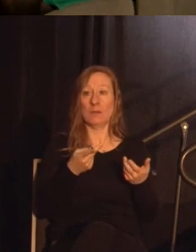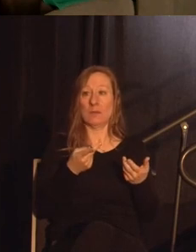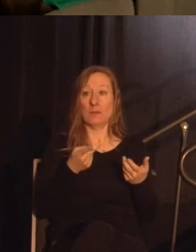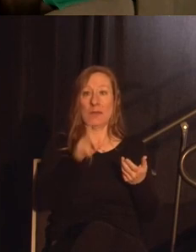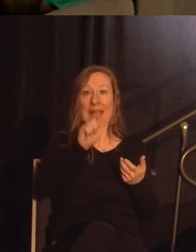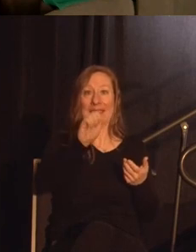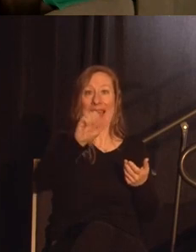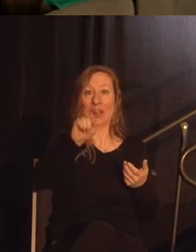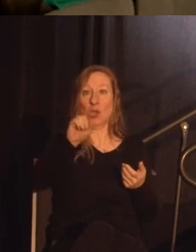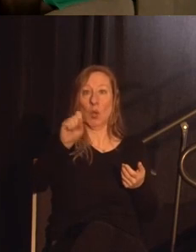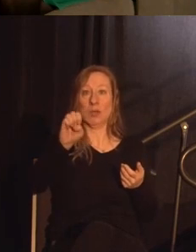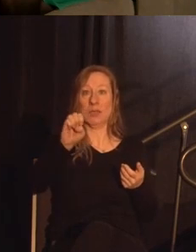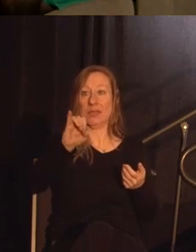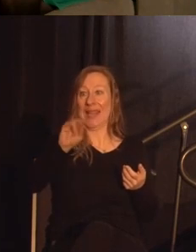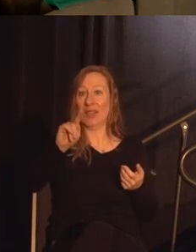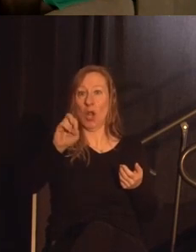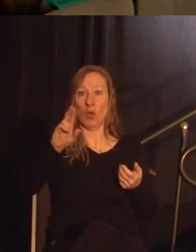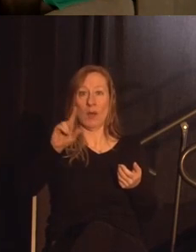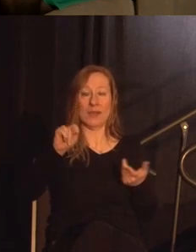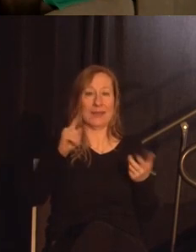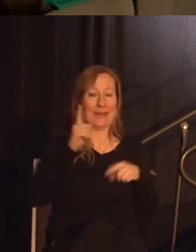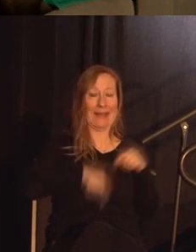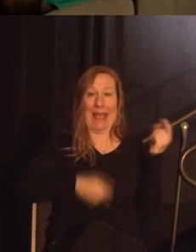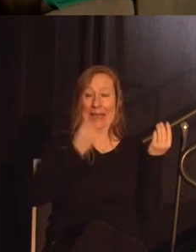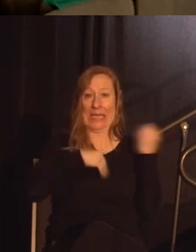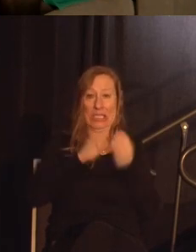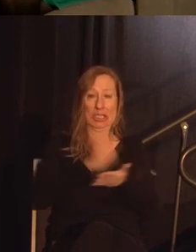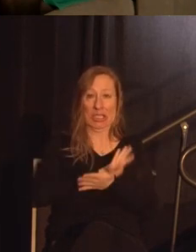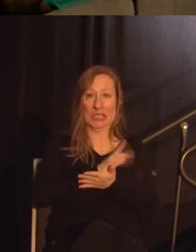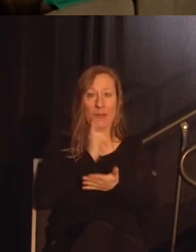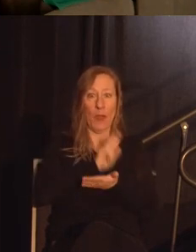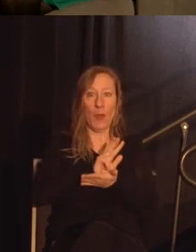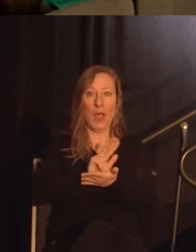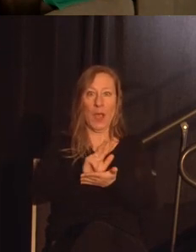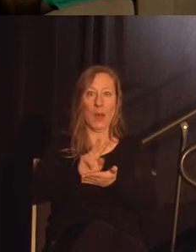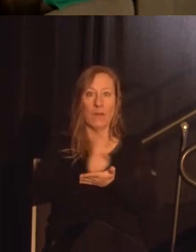what, 3-4 weeks? And I did a bad thing.